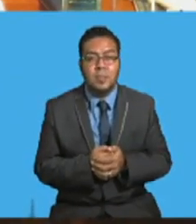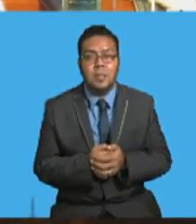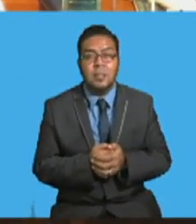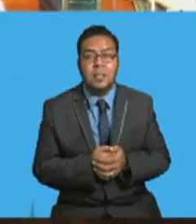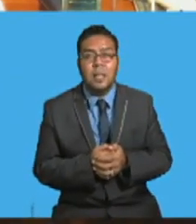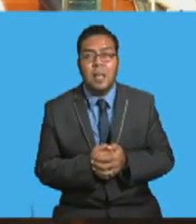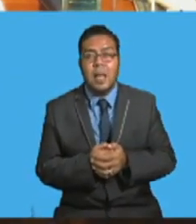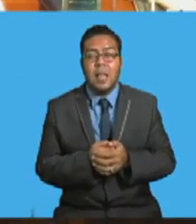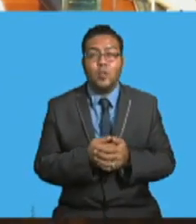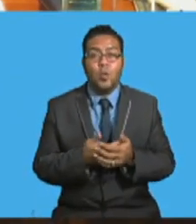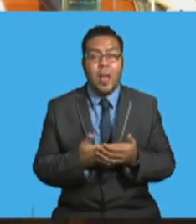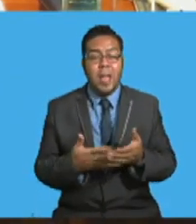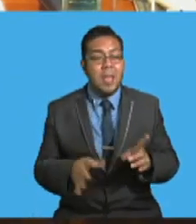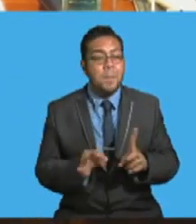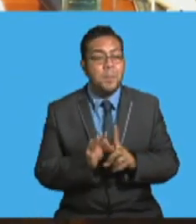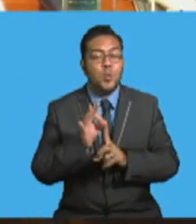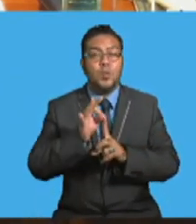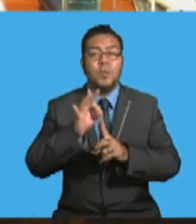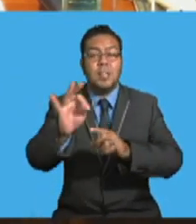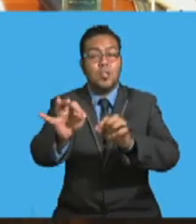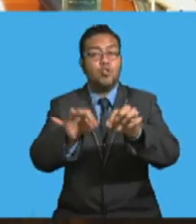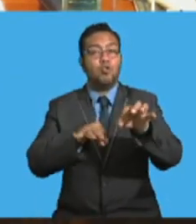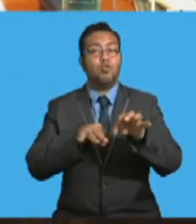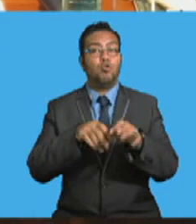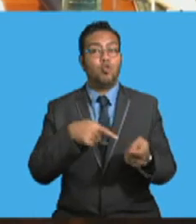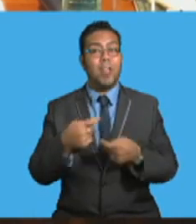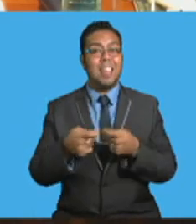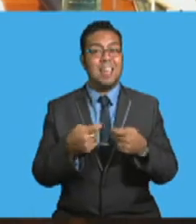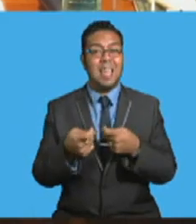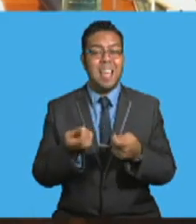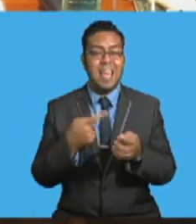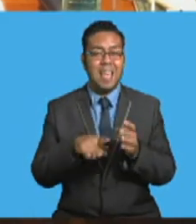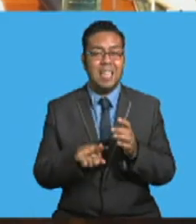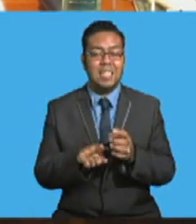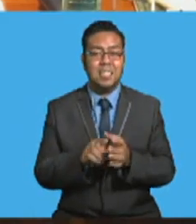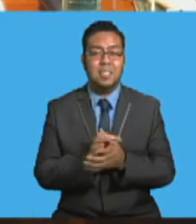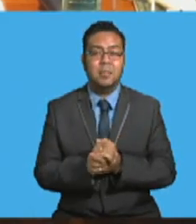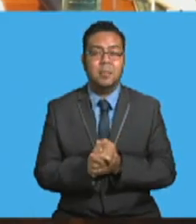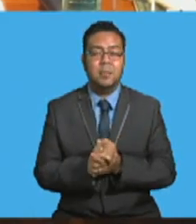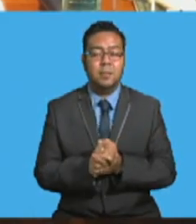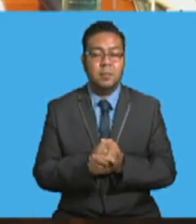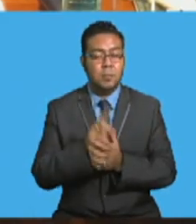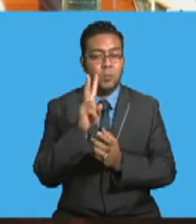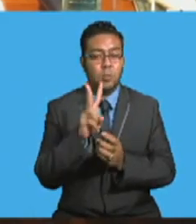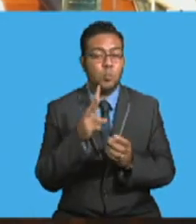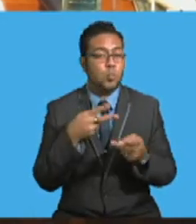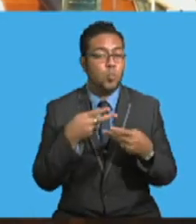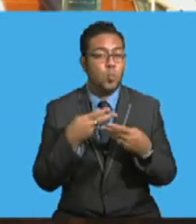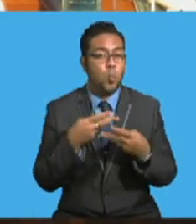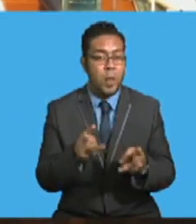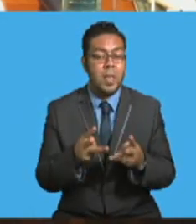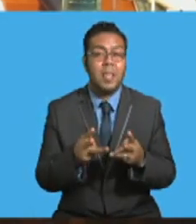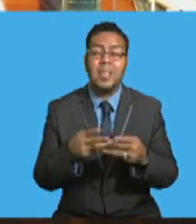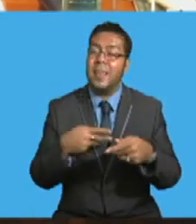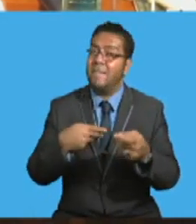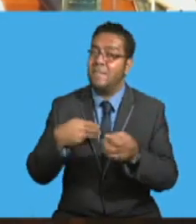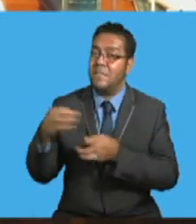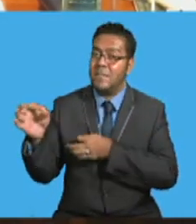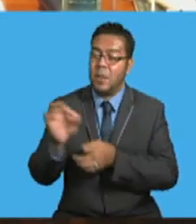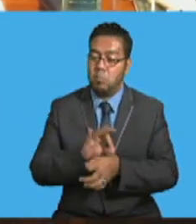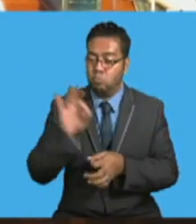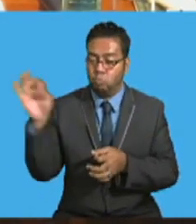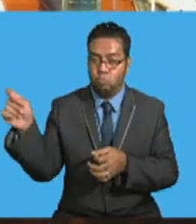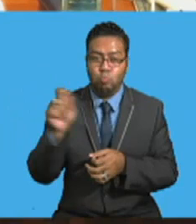and investment. Fiji and China will expand two-way investment and trade flow and further